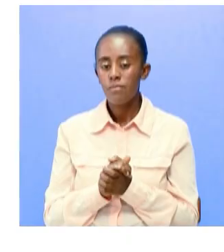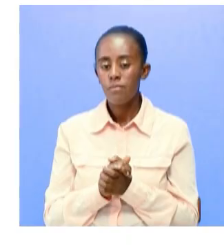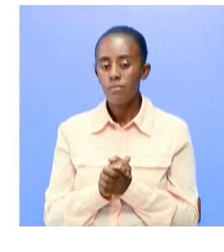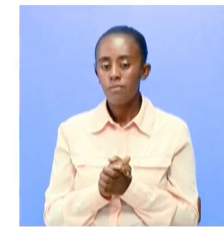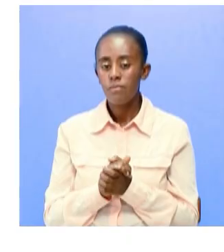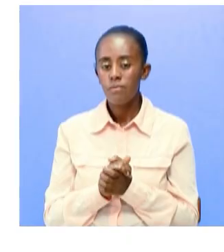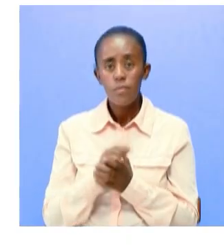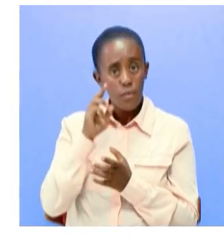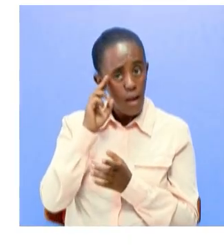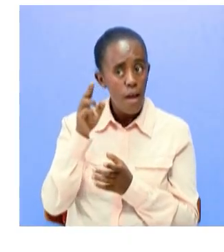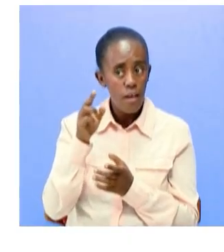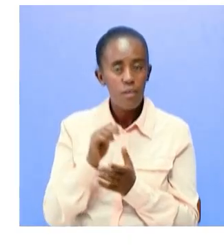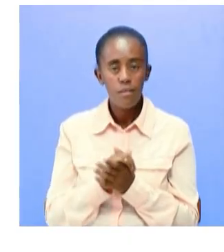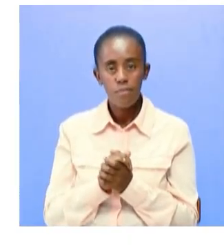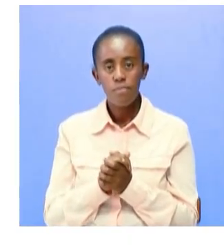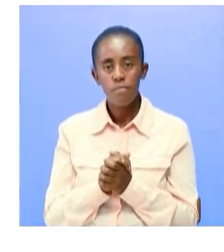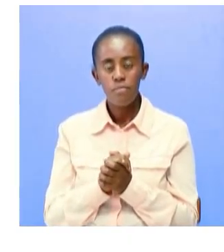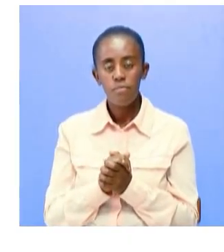hey,